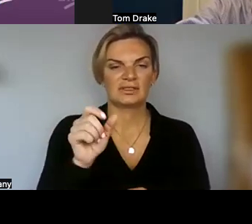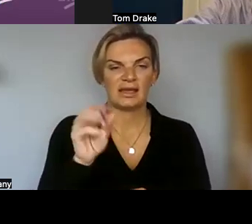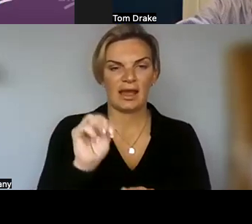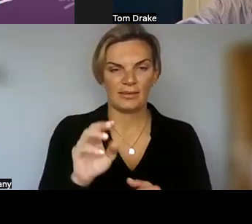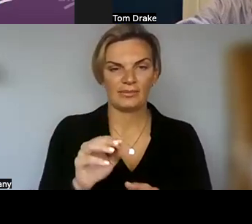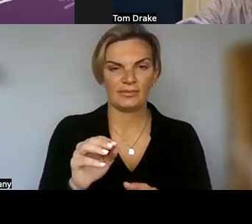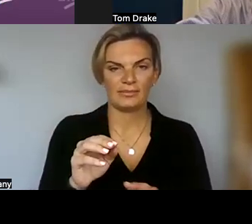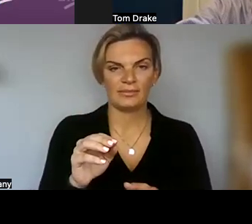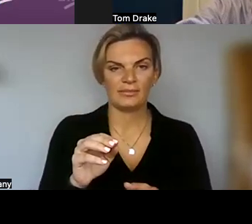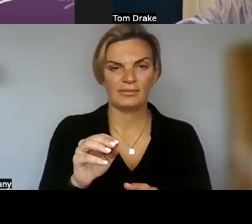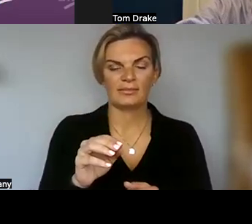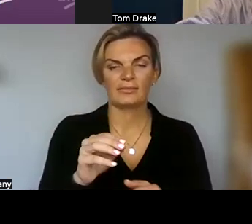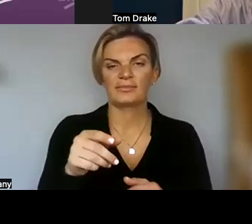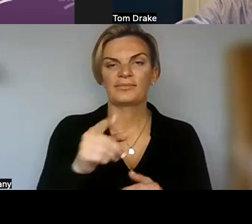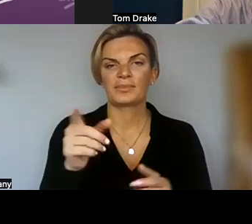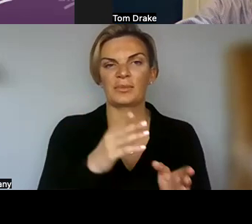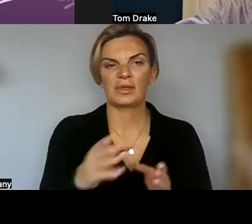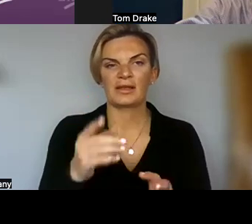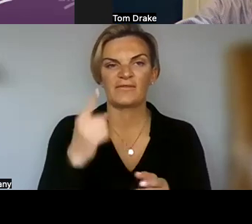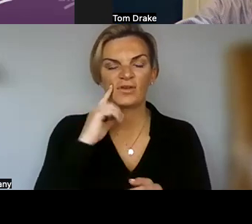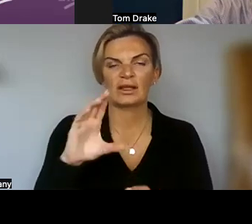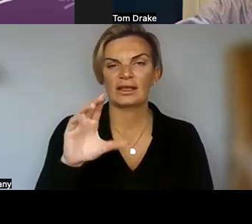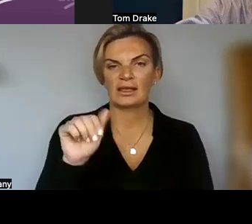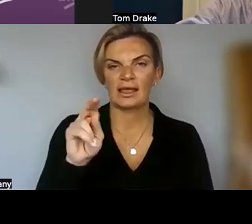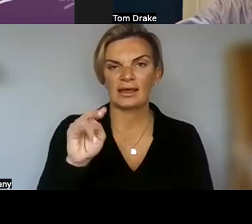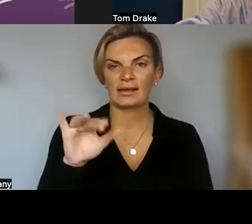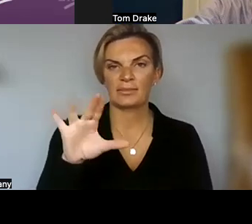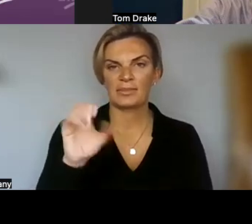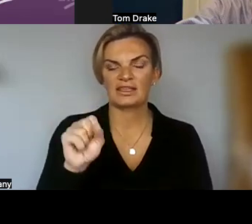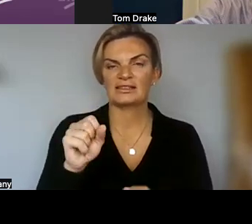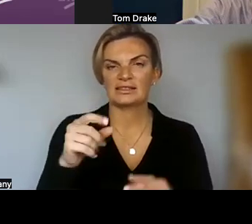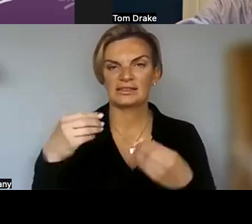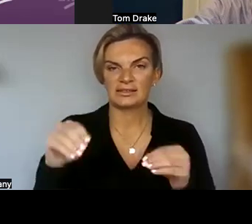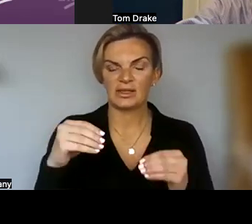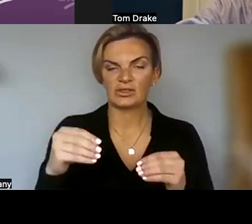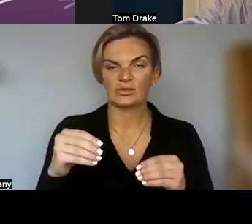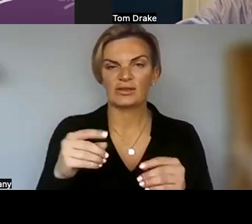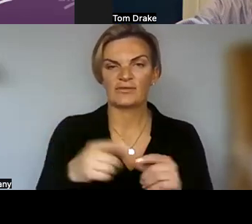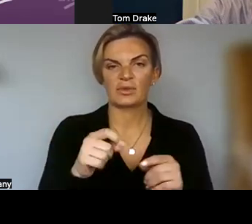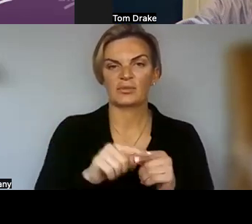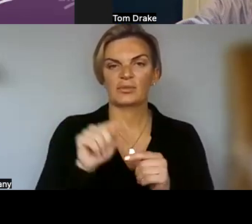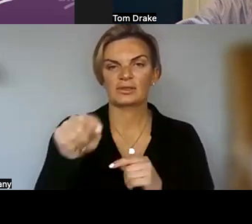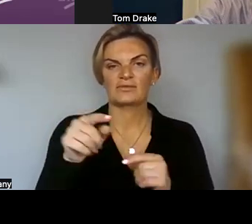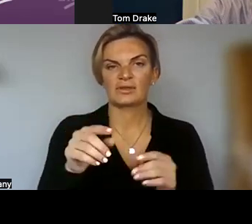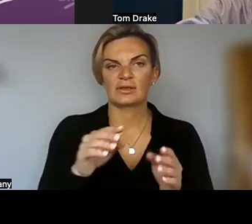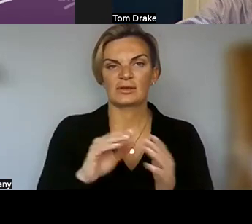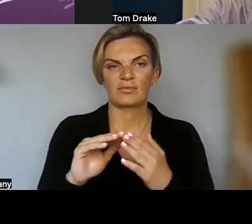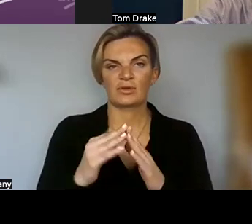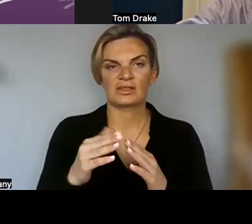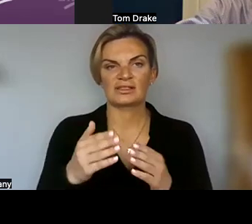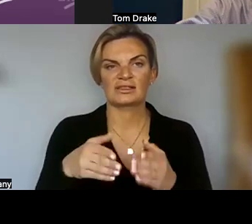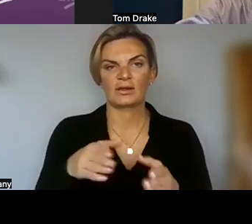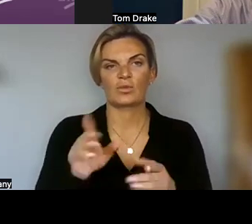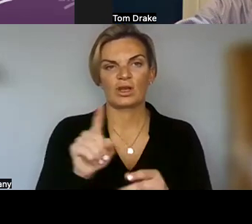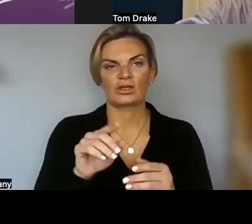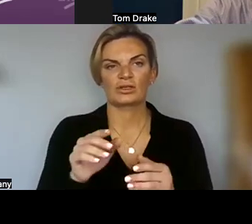one. There are plans for a cannabis dispensary in Hastings across the street from the community center where children gather, yet